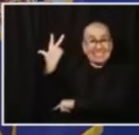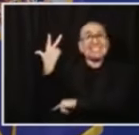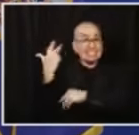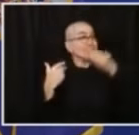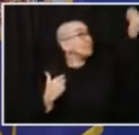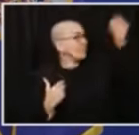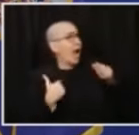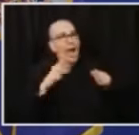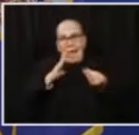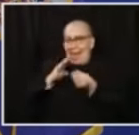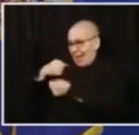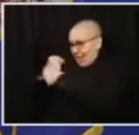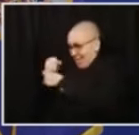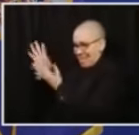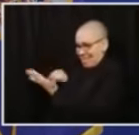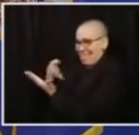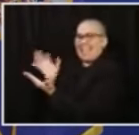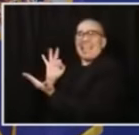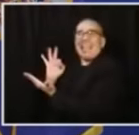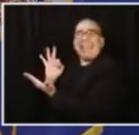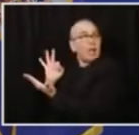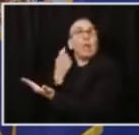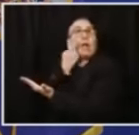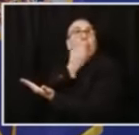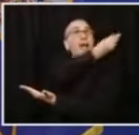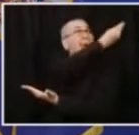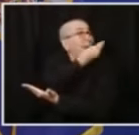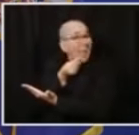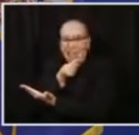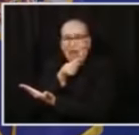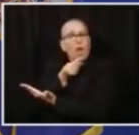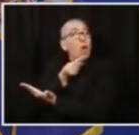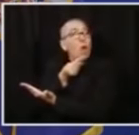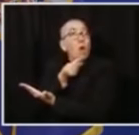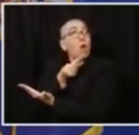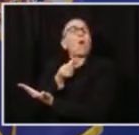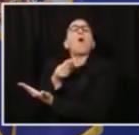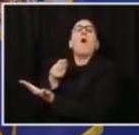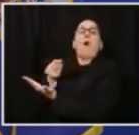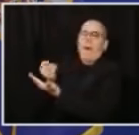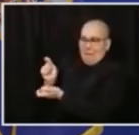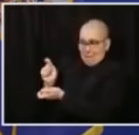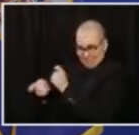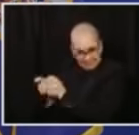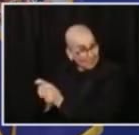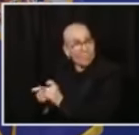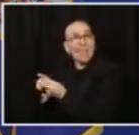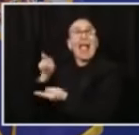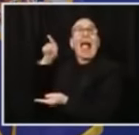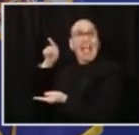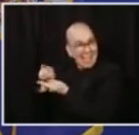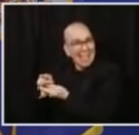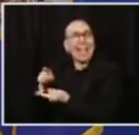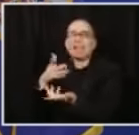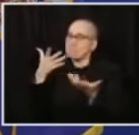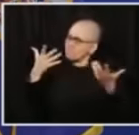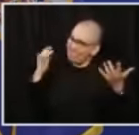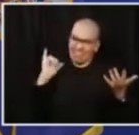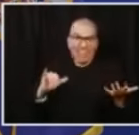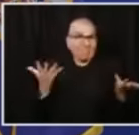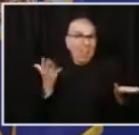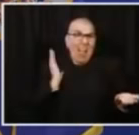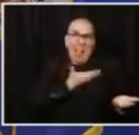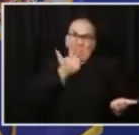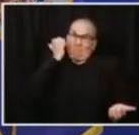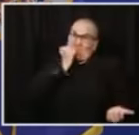terms of less vaccine coming than we thought, or less assurance of the amount of doses that we're going to be getting. So we